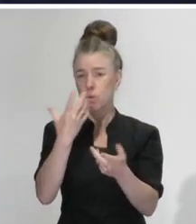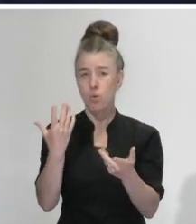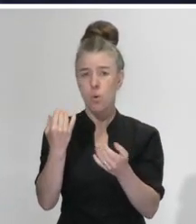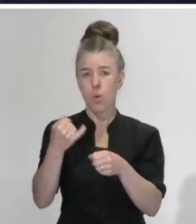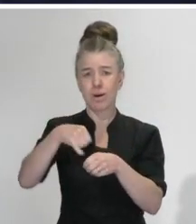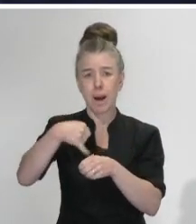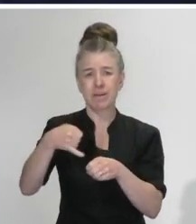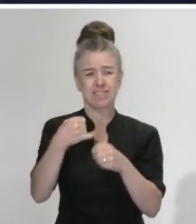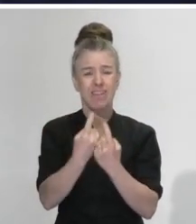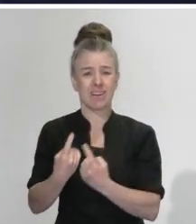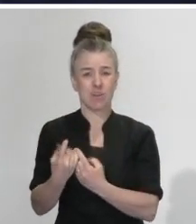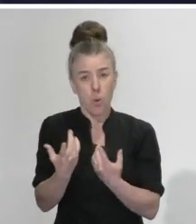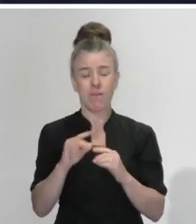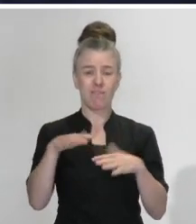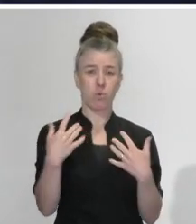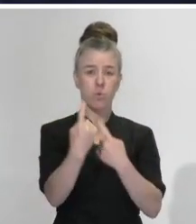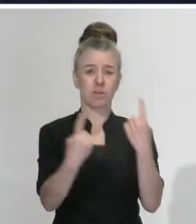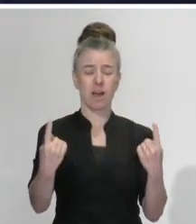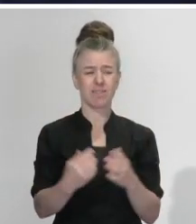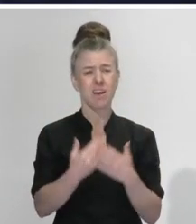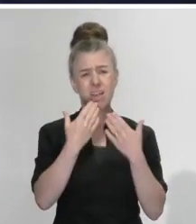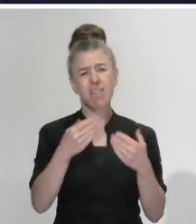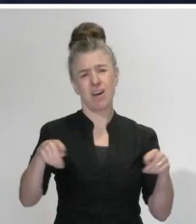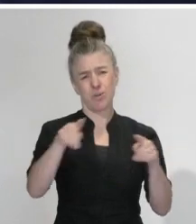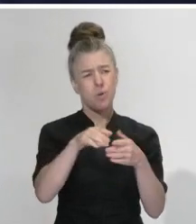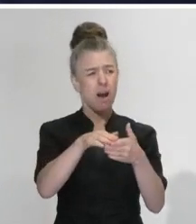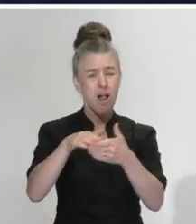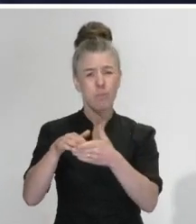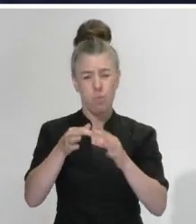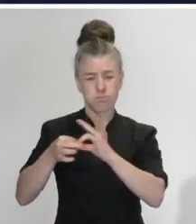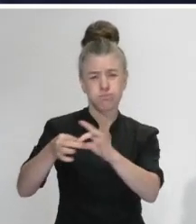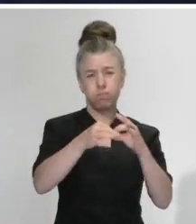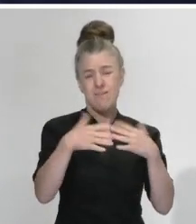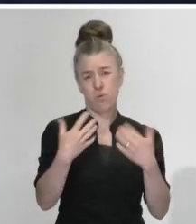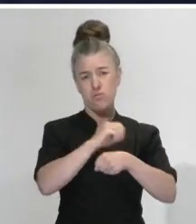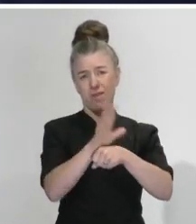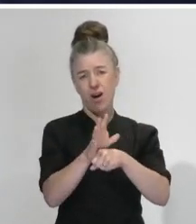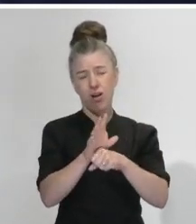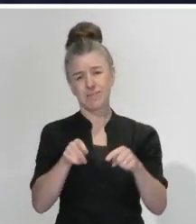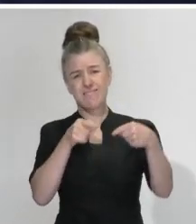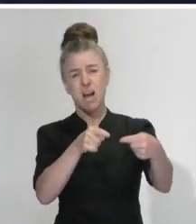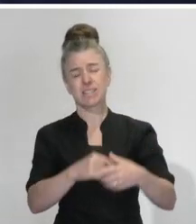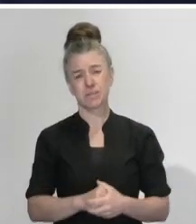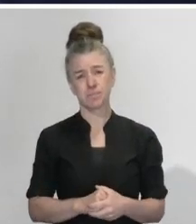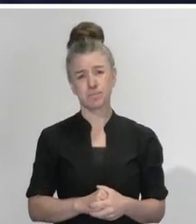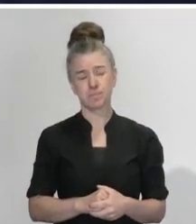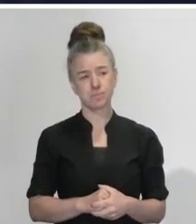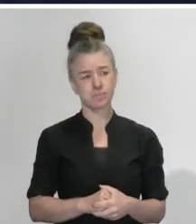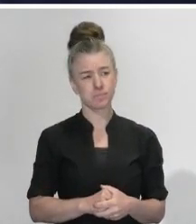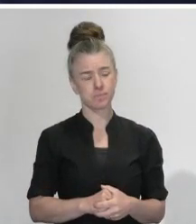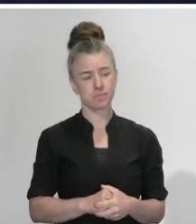everything you're doing to make sure that we're able to unite against COVID-19. Thank you. Can I ask about the Bluff